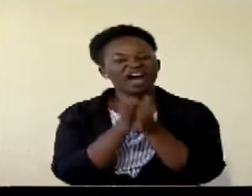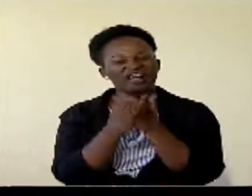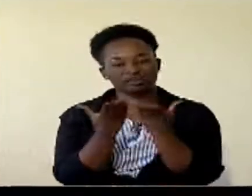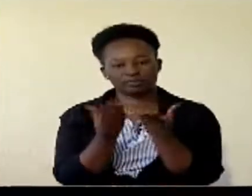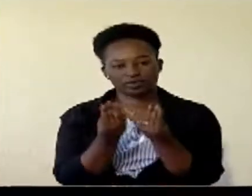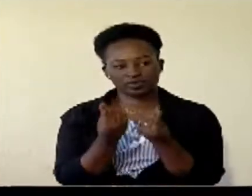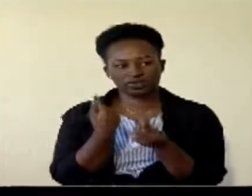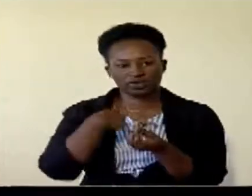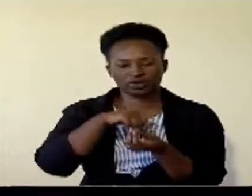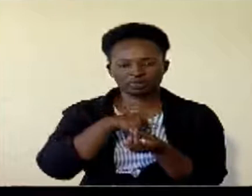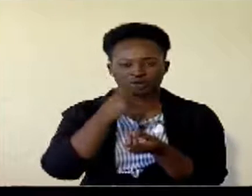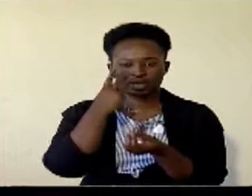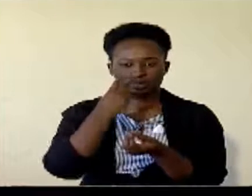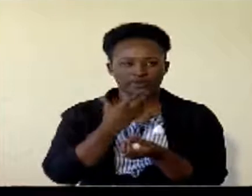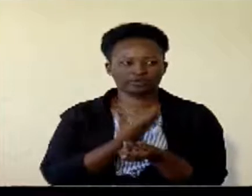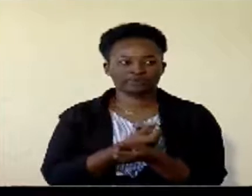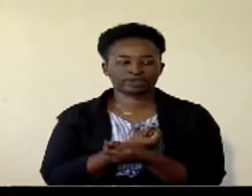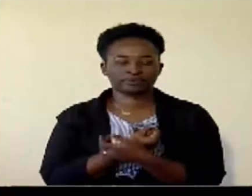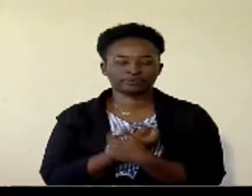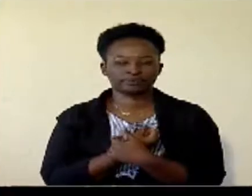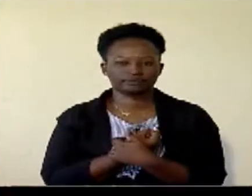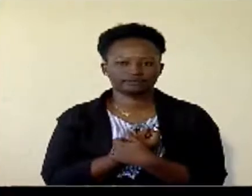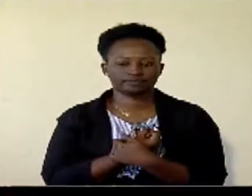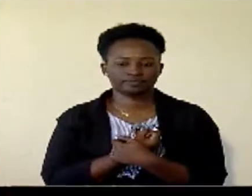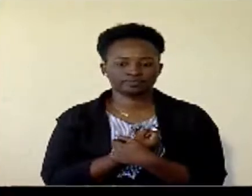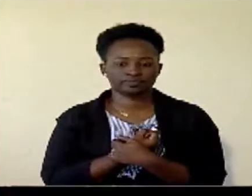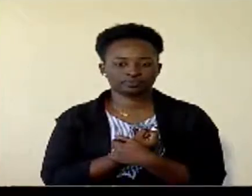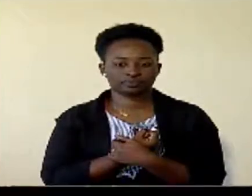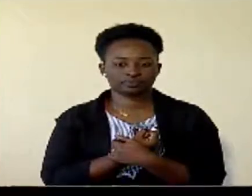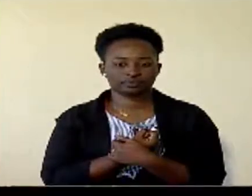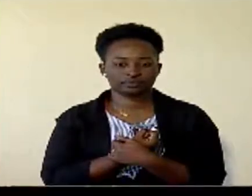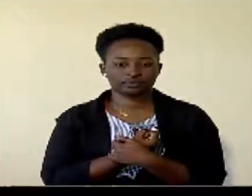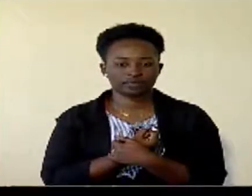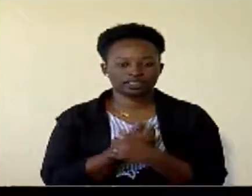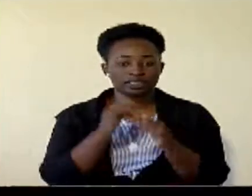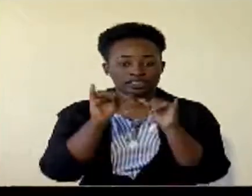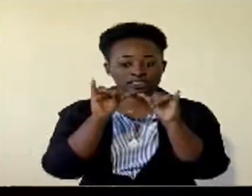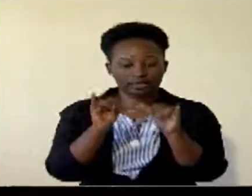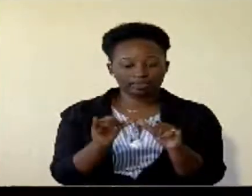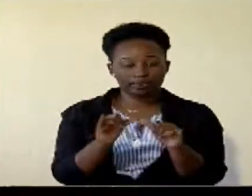We have, okay, let's begin with it. Stable equilibrium.